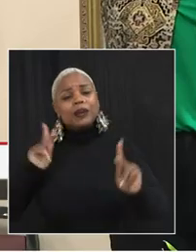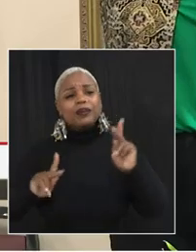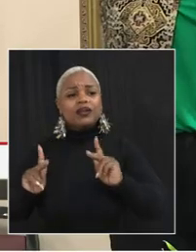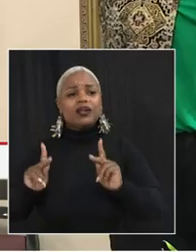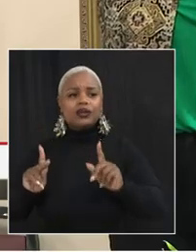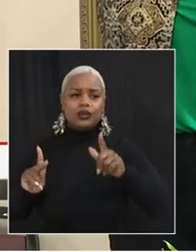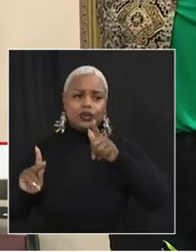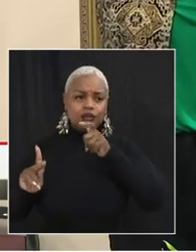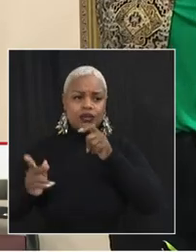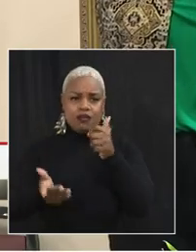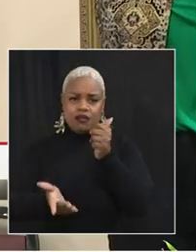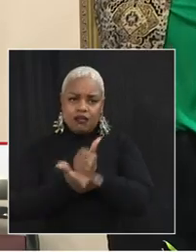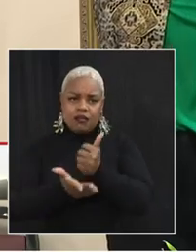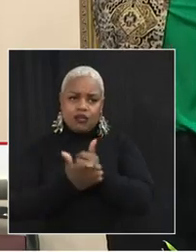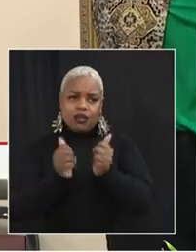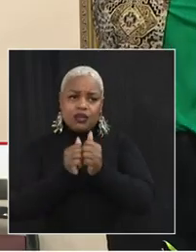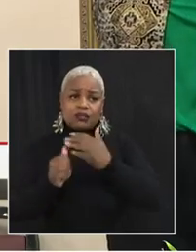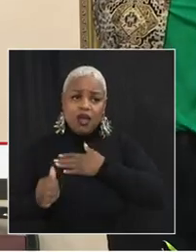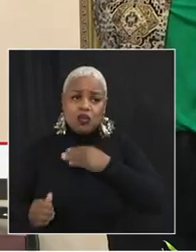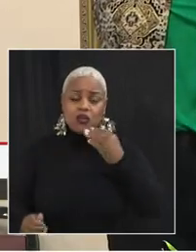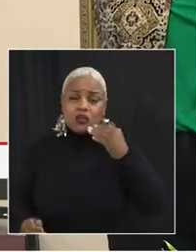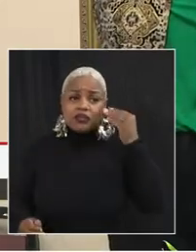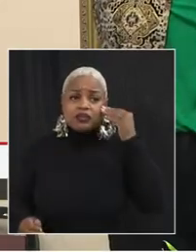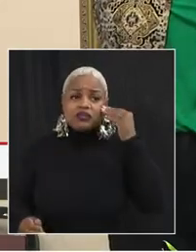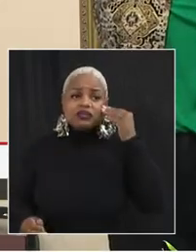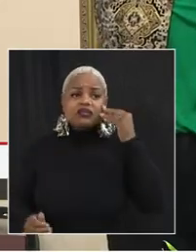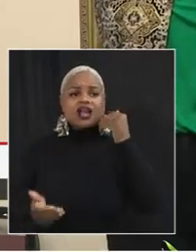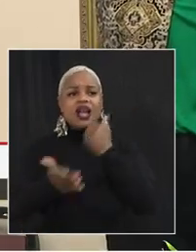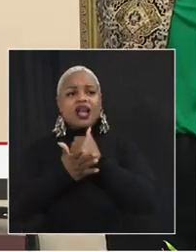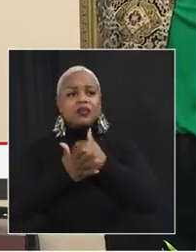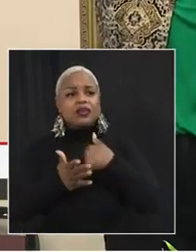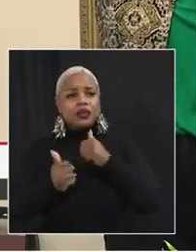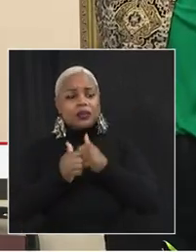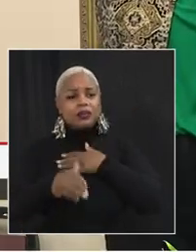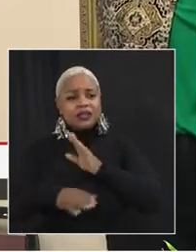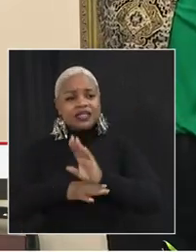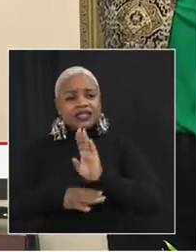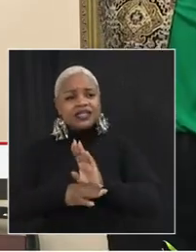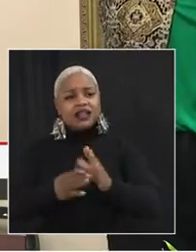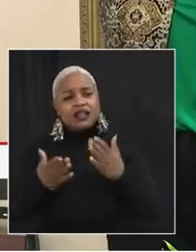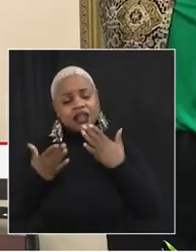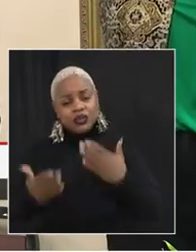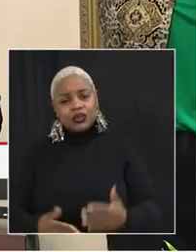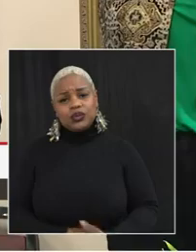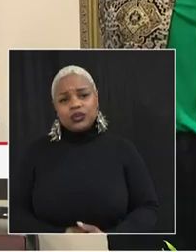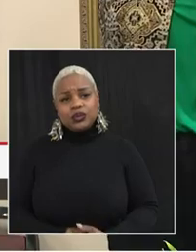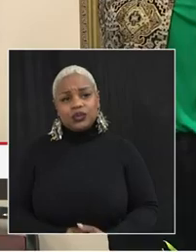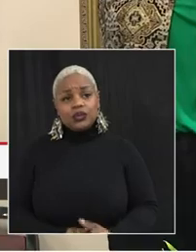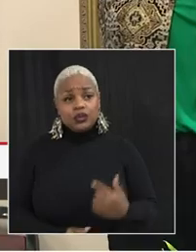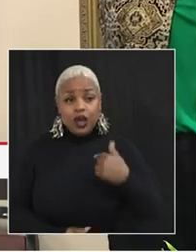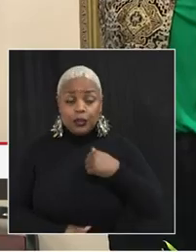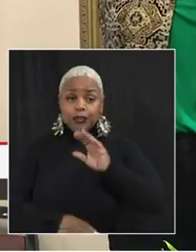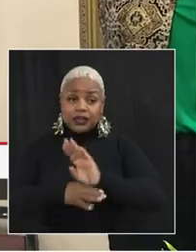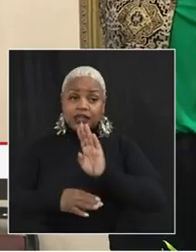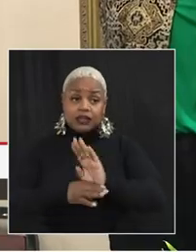helped me with my home and helped me with my business, thank you. I am an entrepreneur now